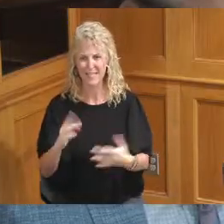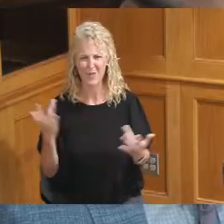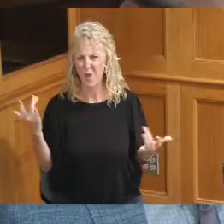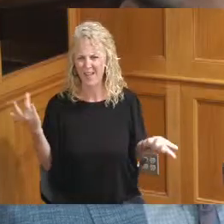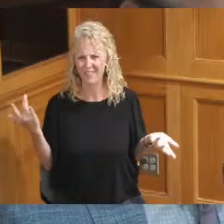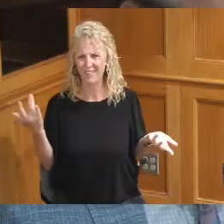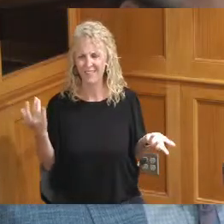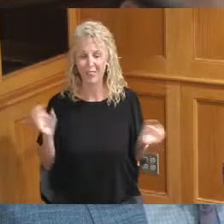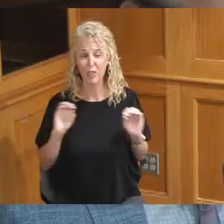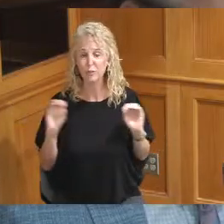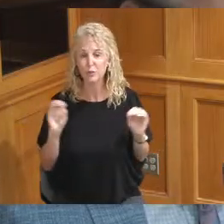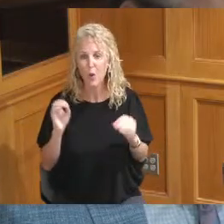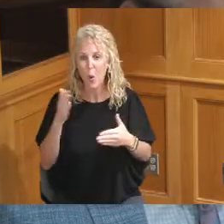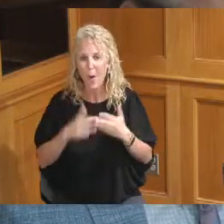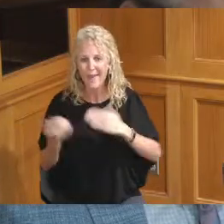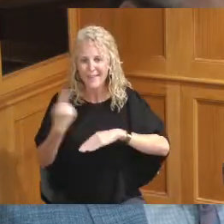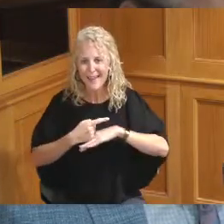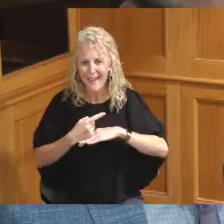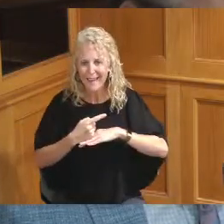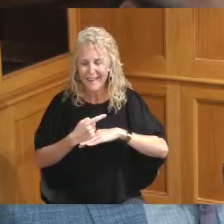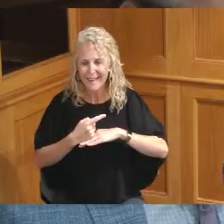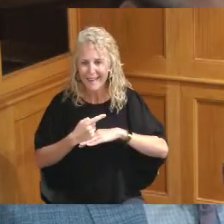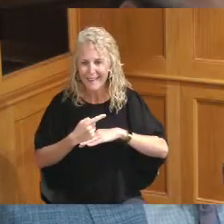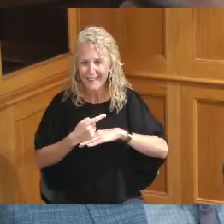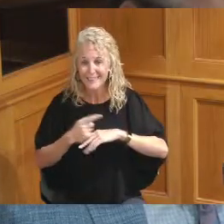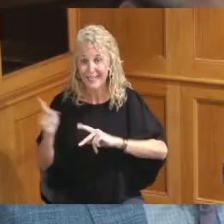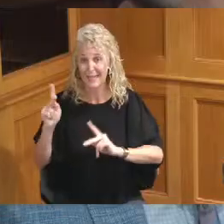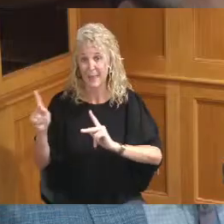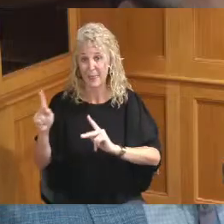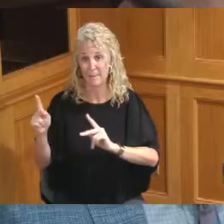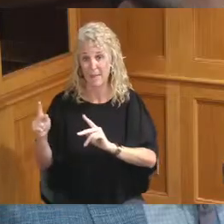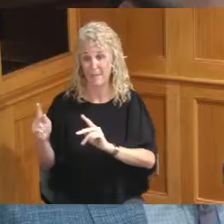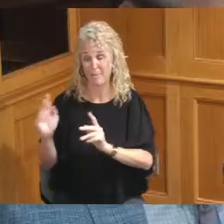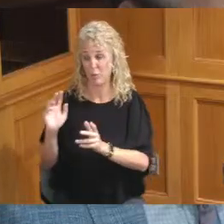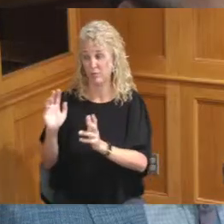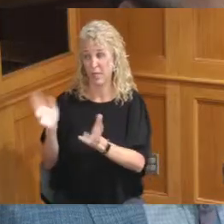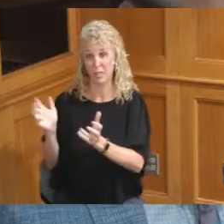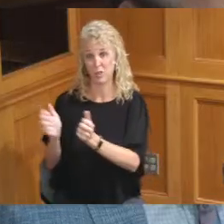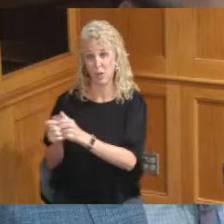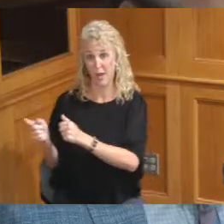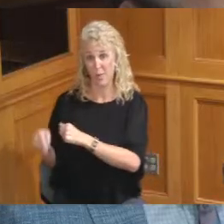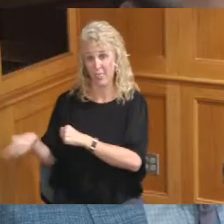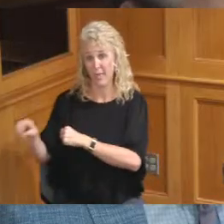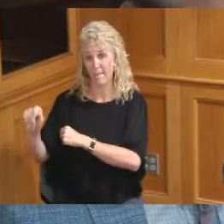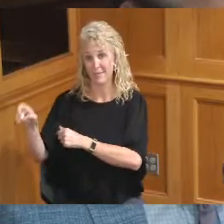date. And the people I'm talking to is the taxpayer. That's who I'm talking to.